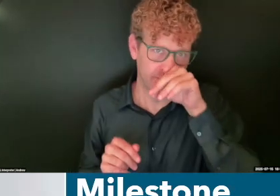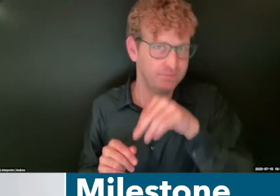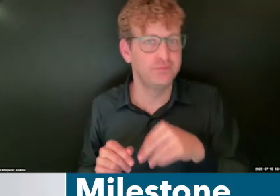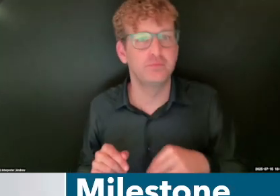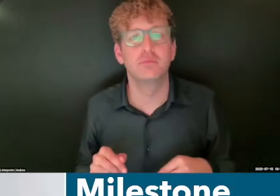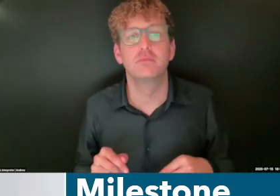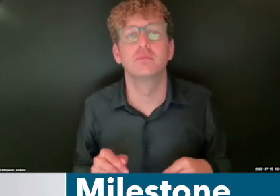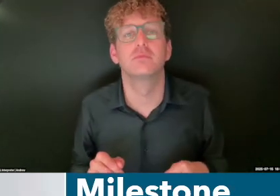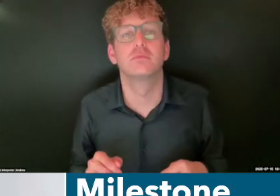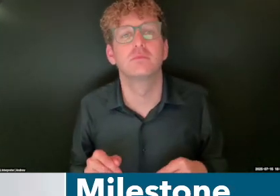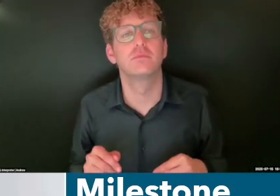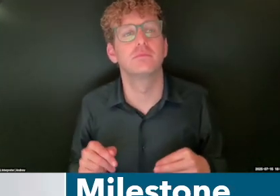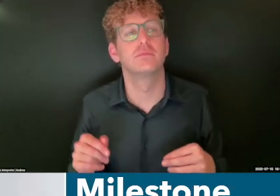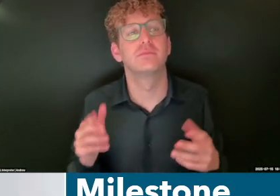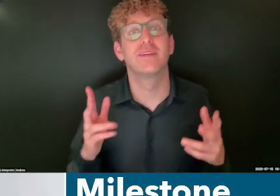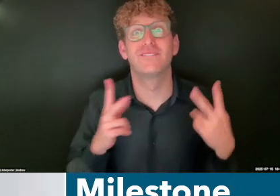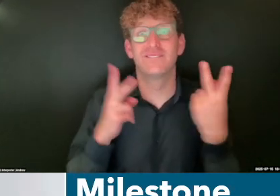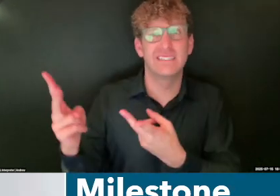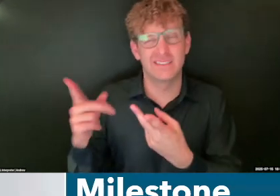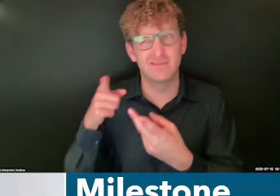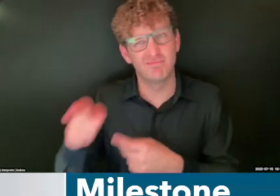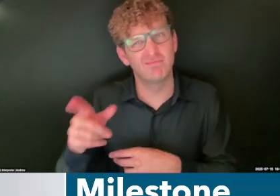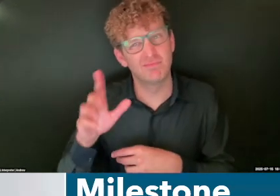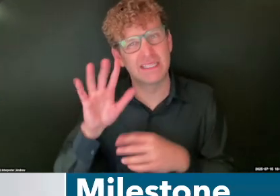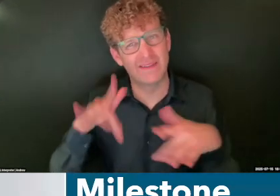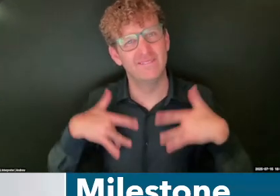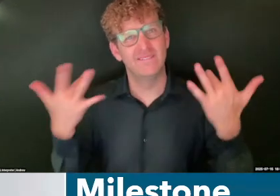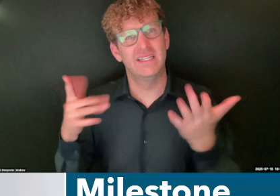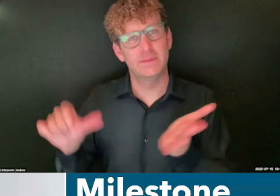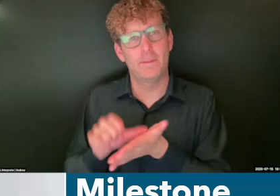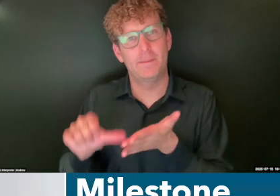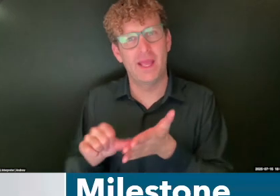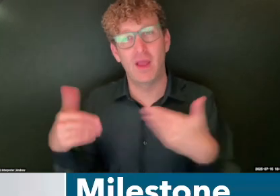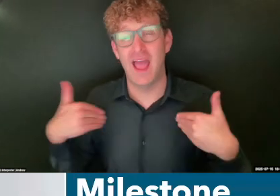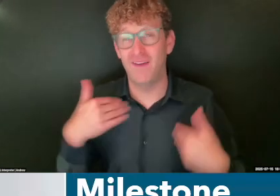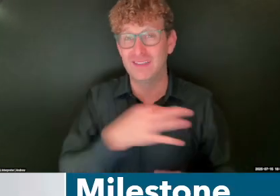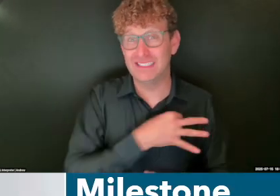our events page. We'll have a staff member drop that in the chat.